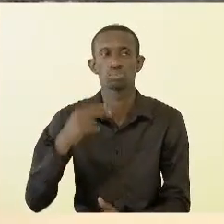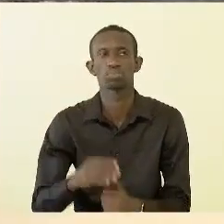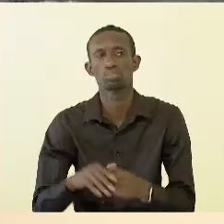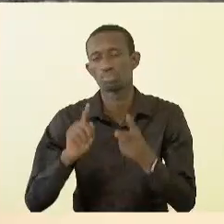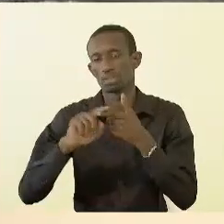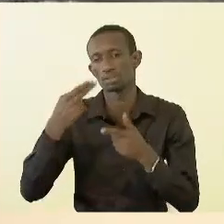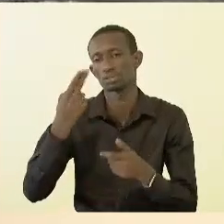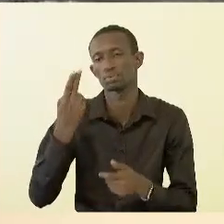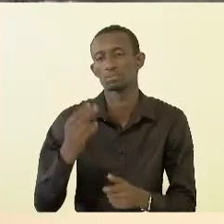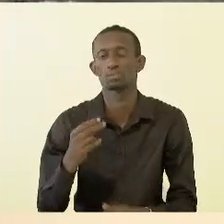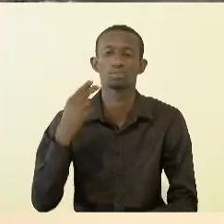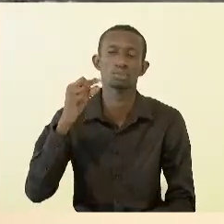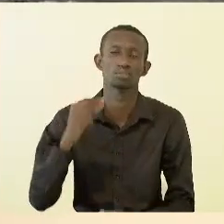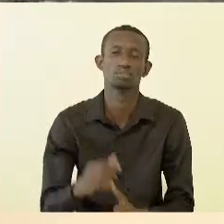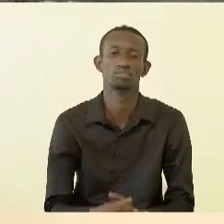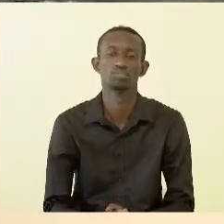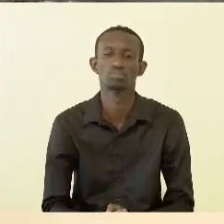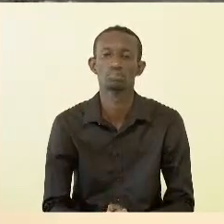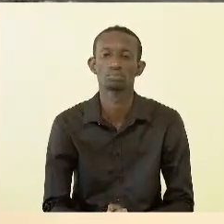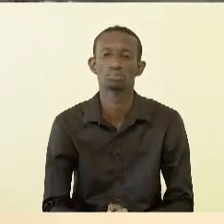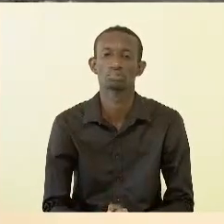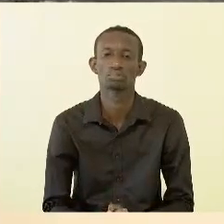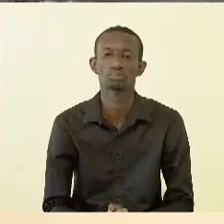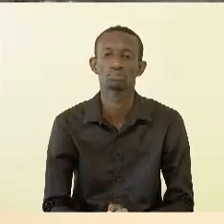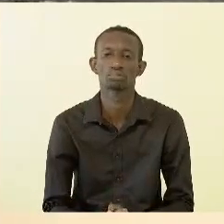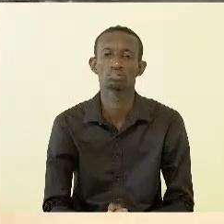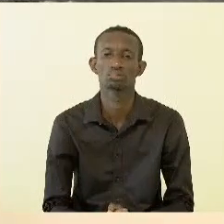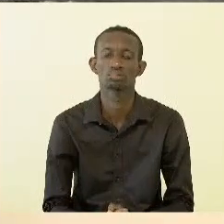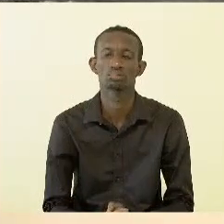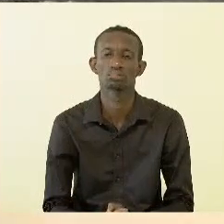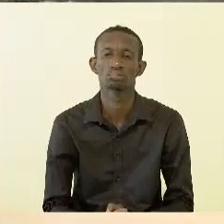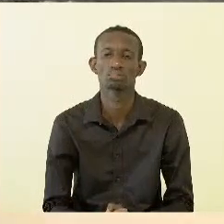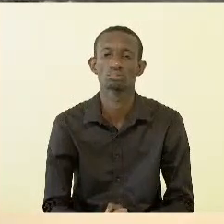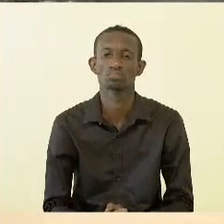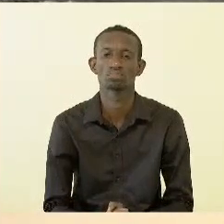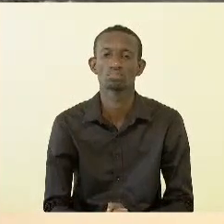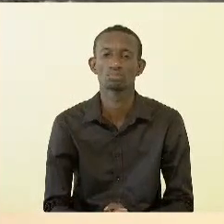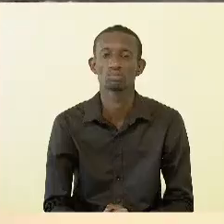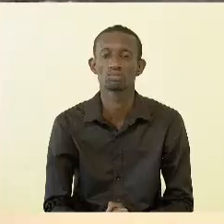hydrogen gas. If we get time, then we'll be able to look at even some other